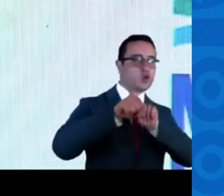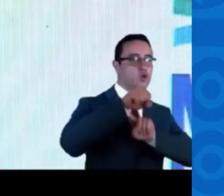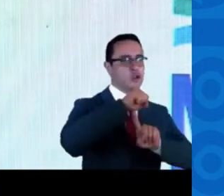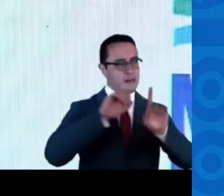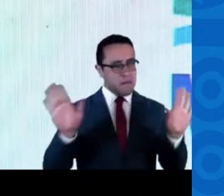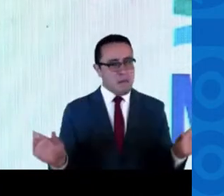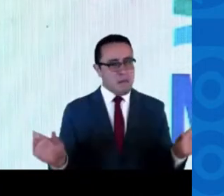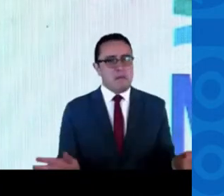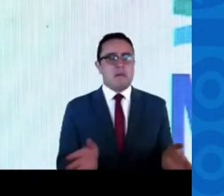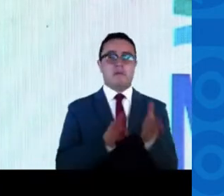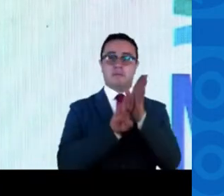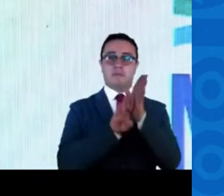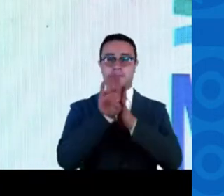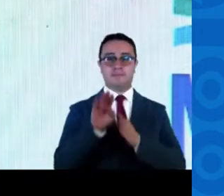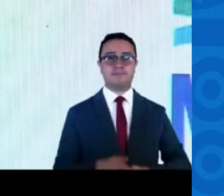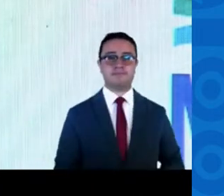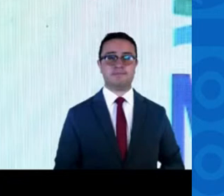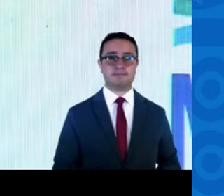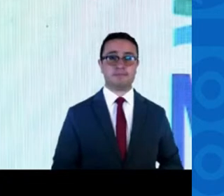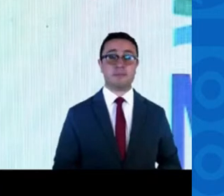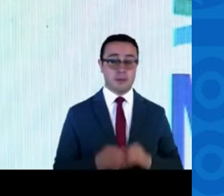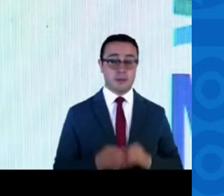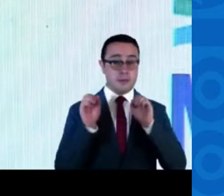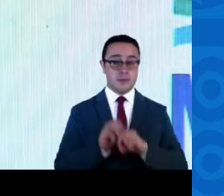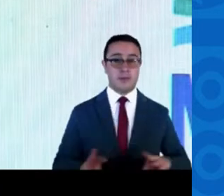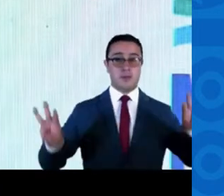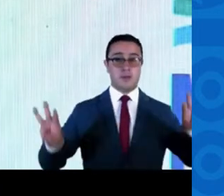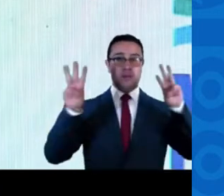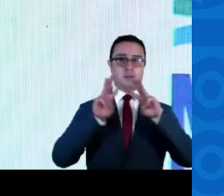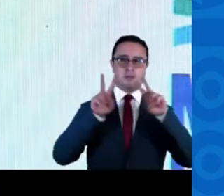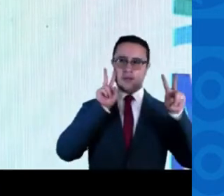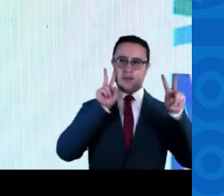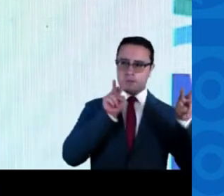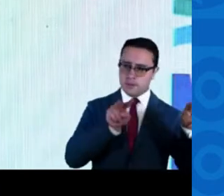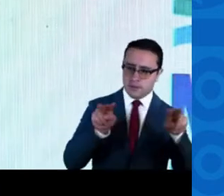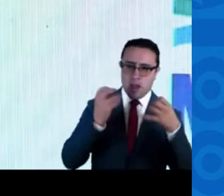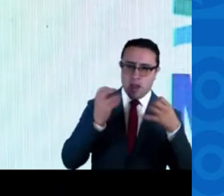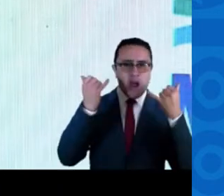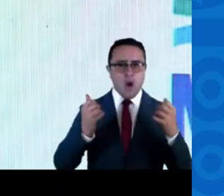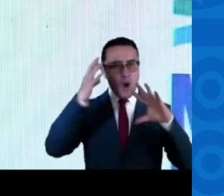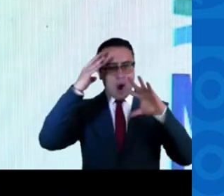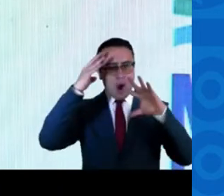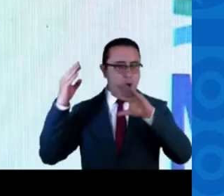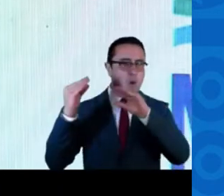development. From the World Food Program of the United Nations, we